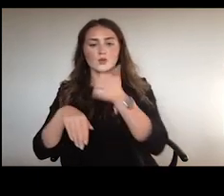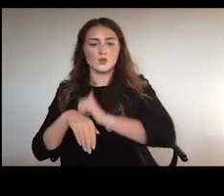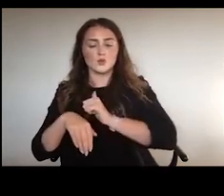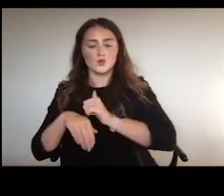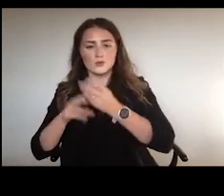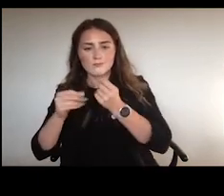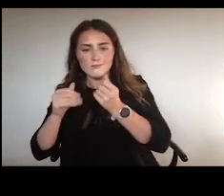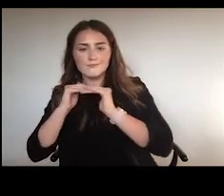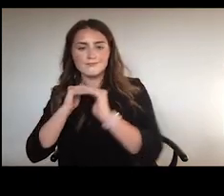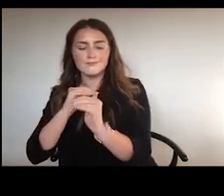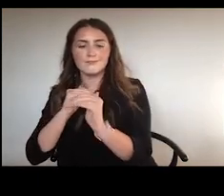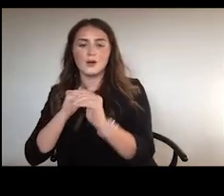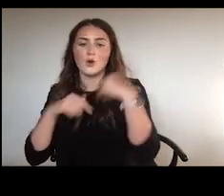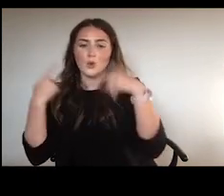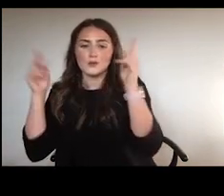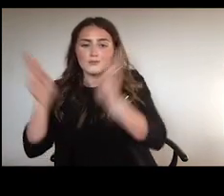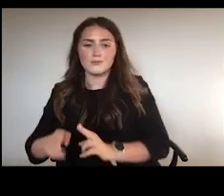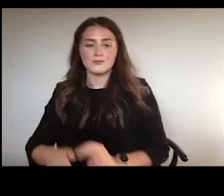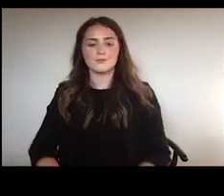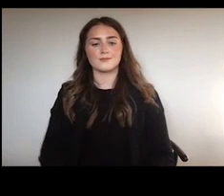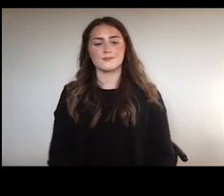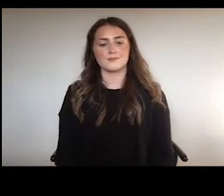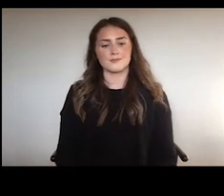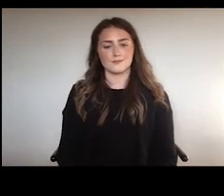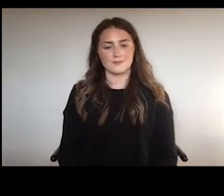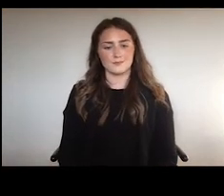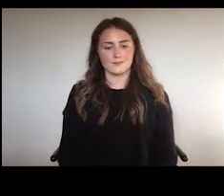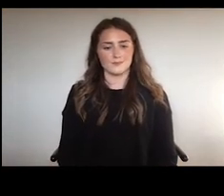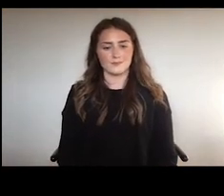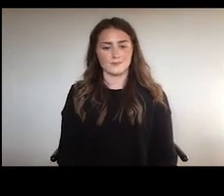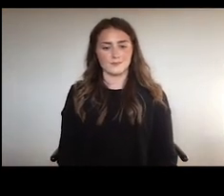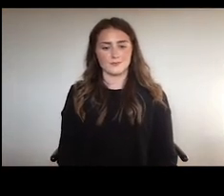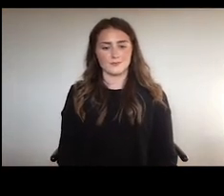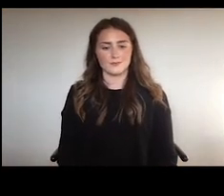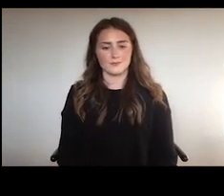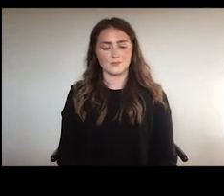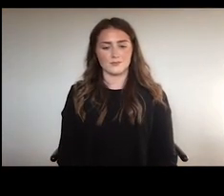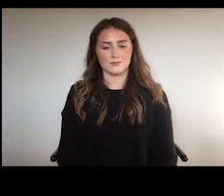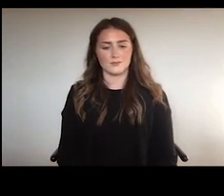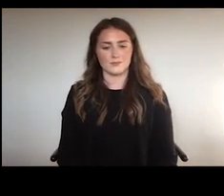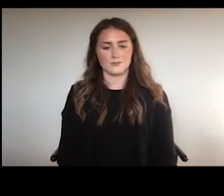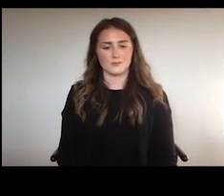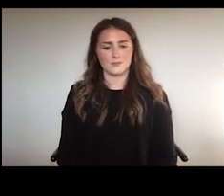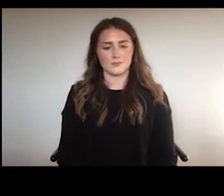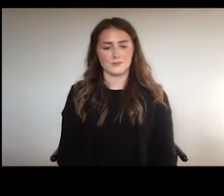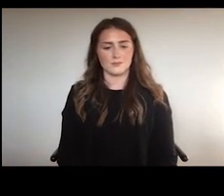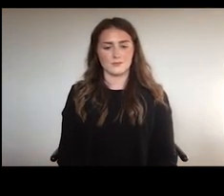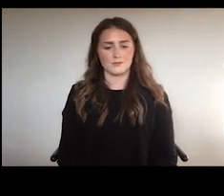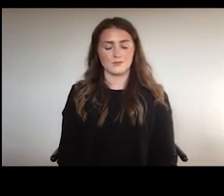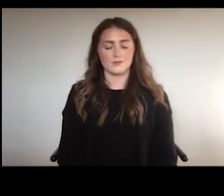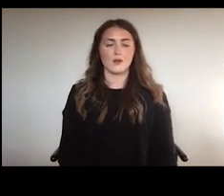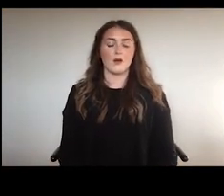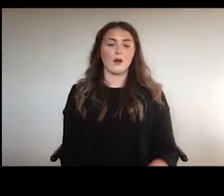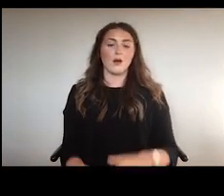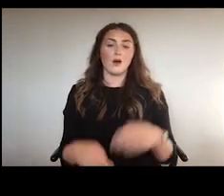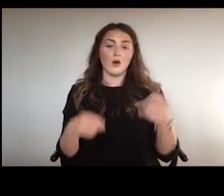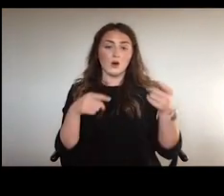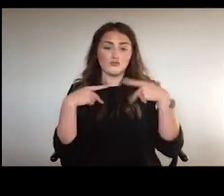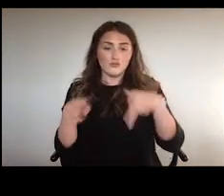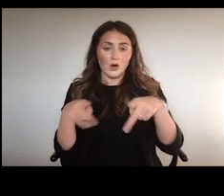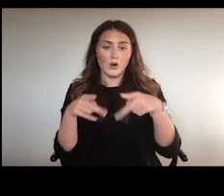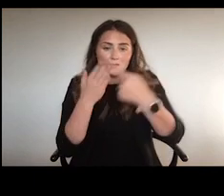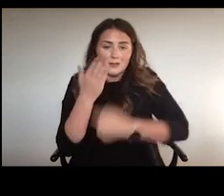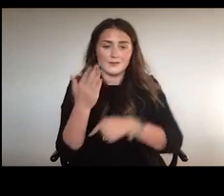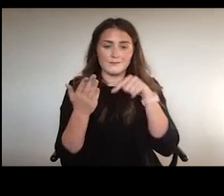regard to vibration, the impacts from road traffic vibration would not be significant because the Lower Thames Crossing new road surface